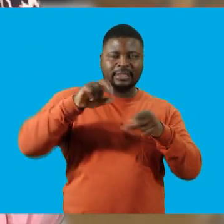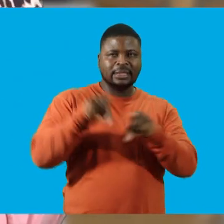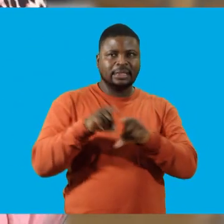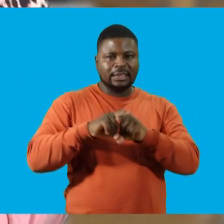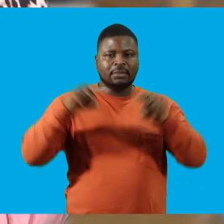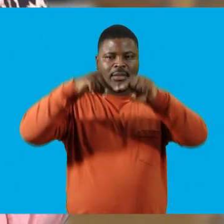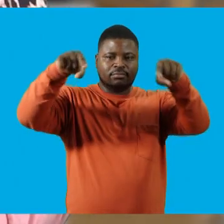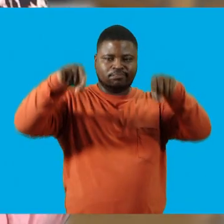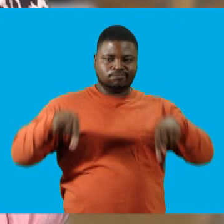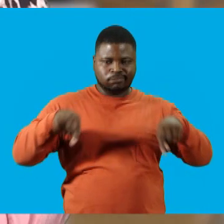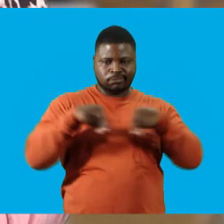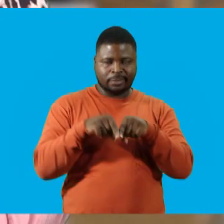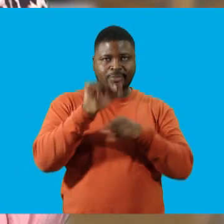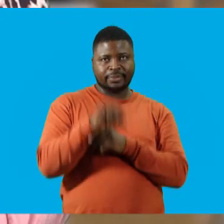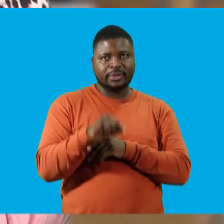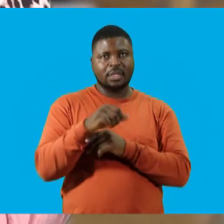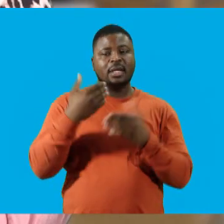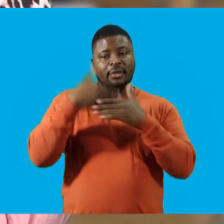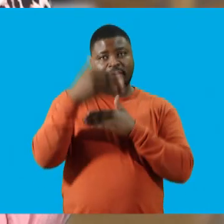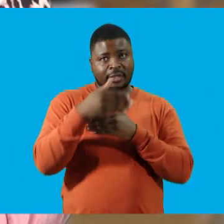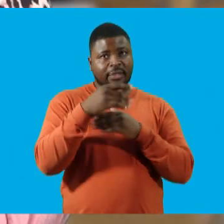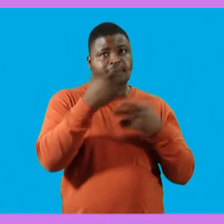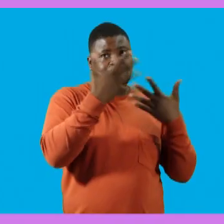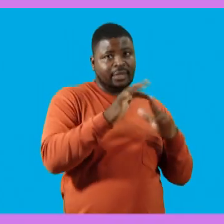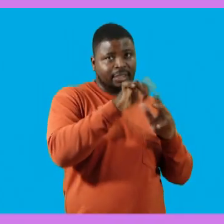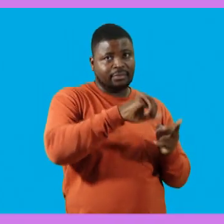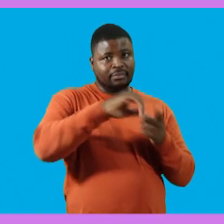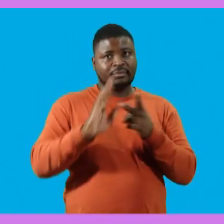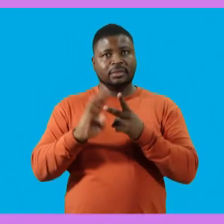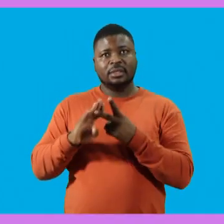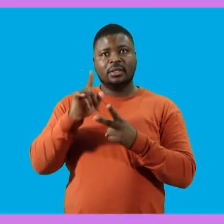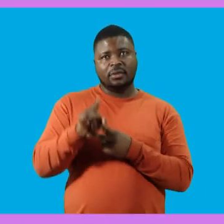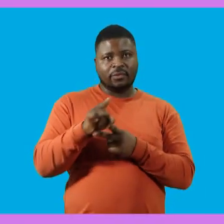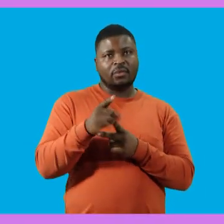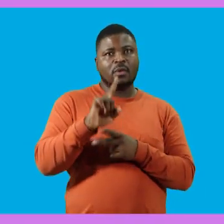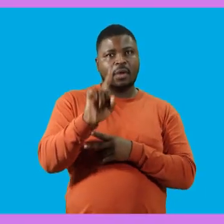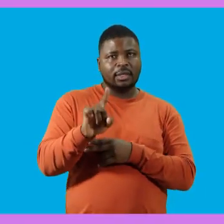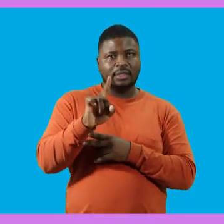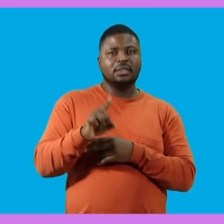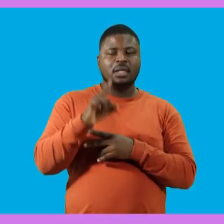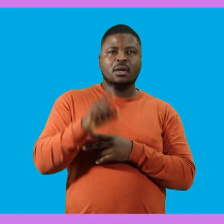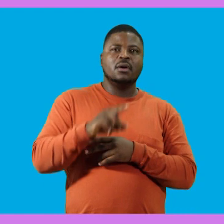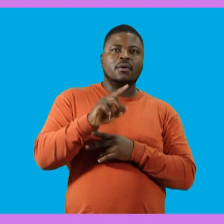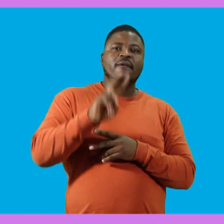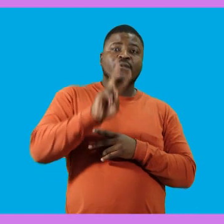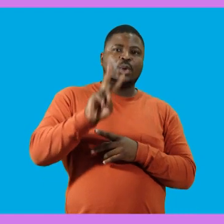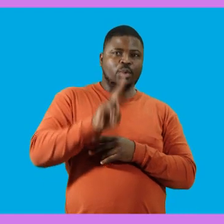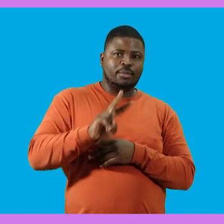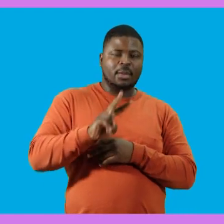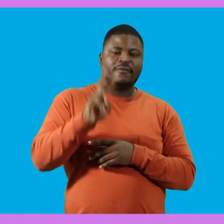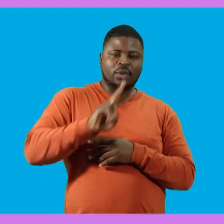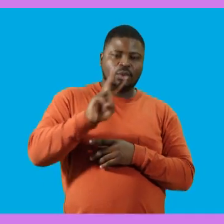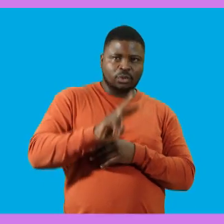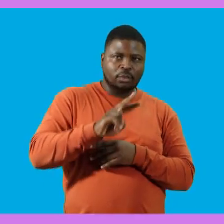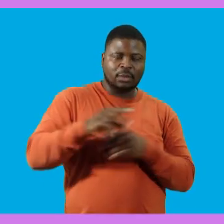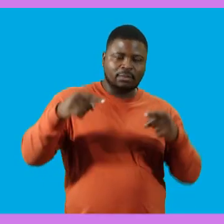prism. After we looked at the different 3D shapes, we went into volume. Again, the volume